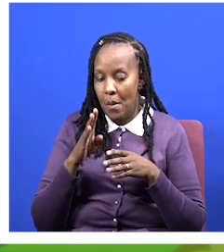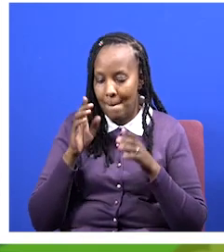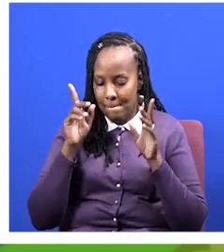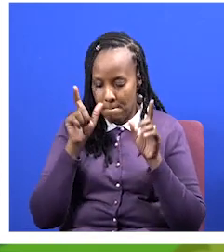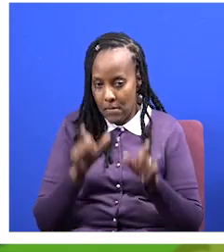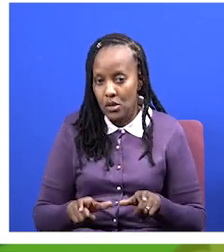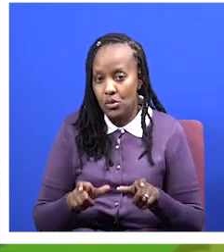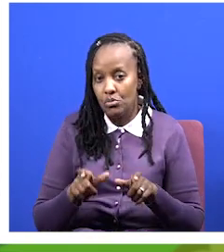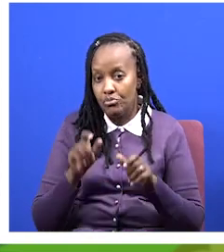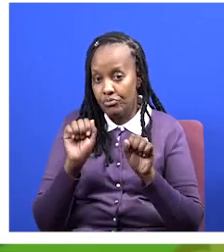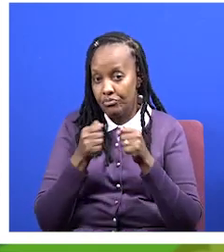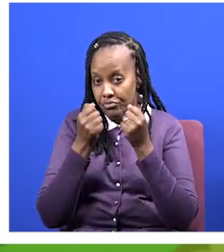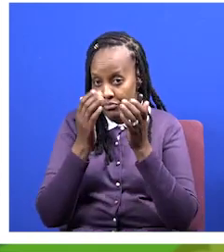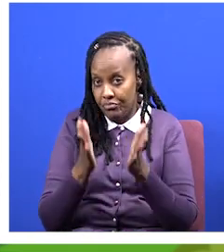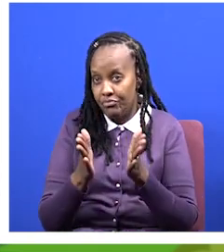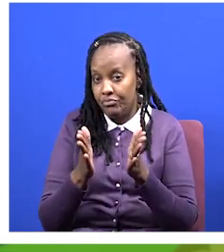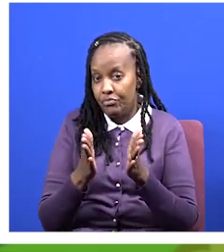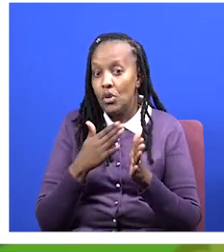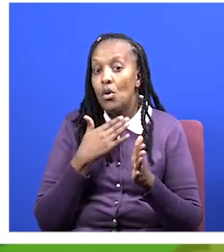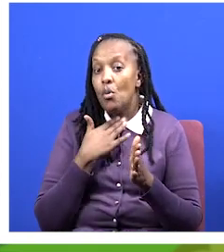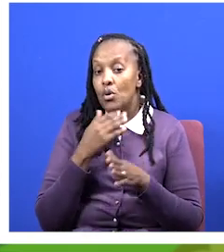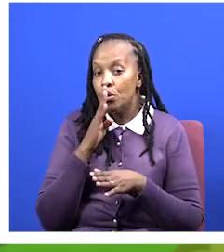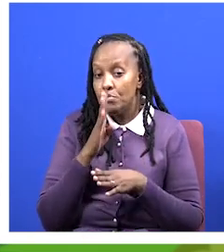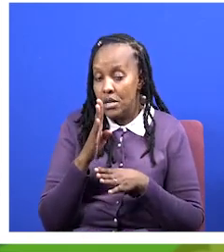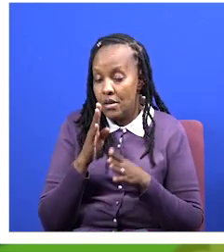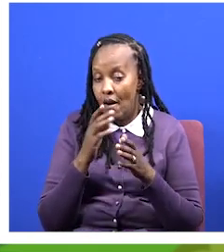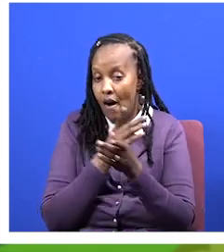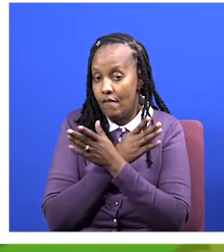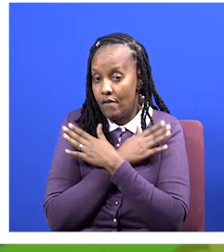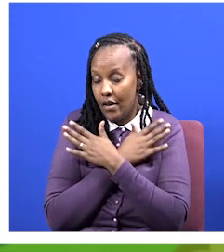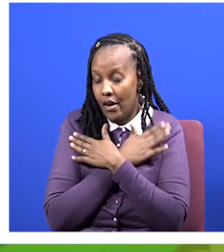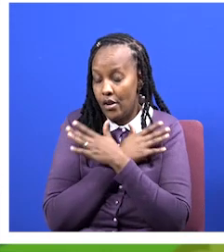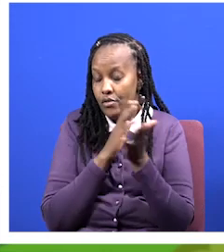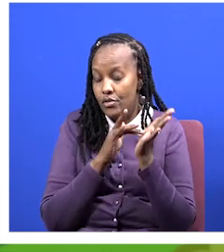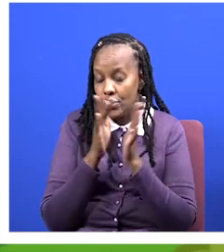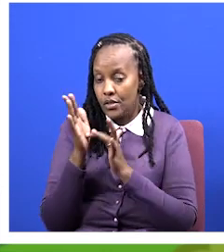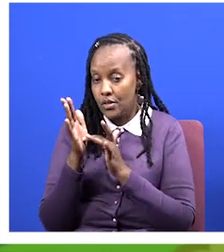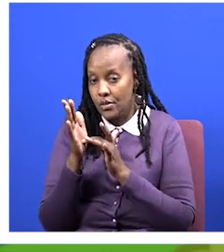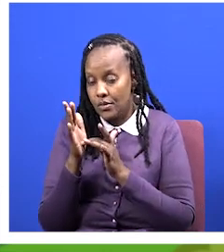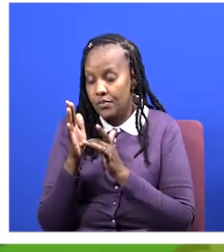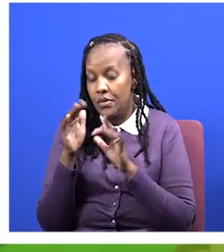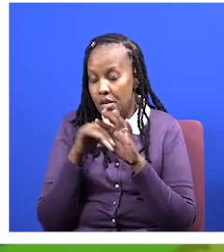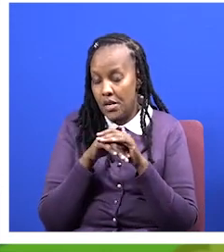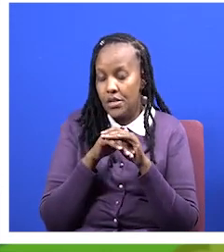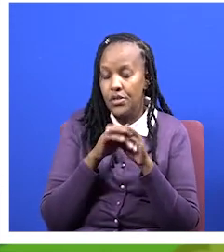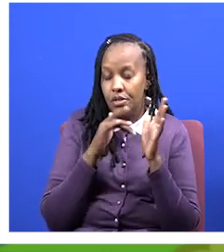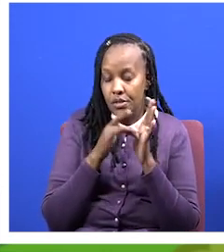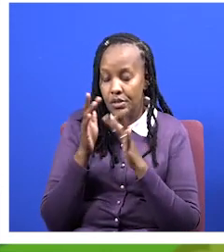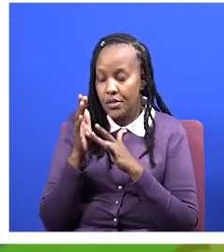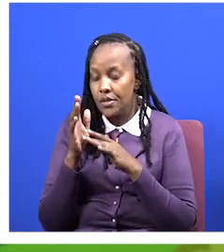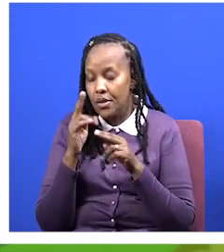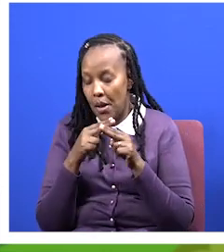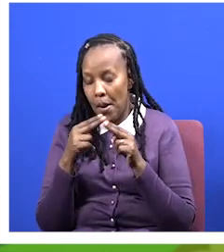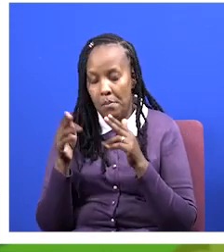our personal Savior. We want to be a friend of Jesus. In Jesus'